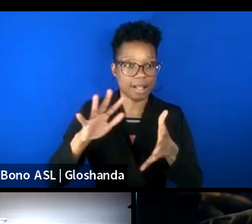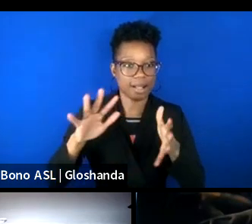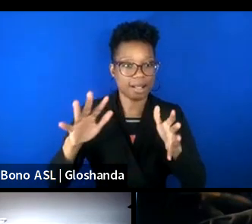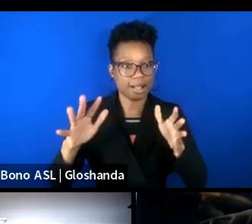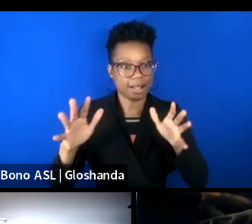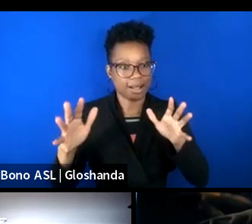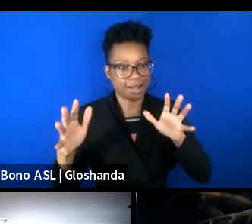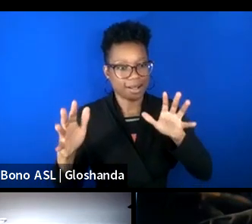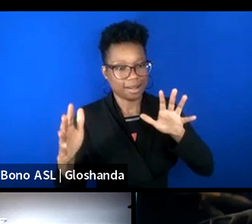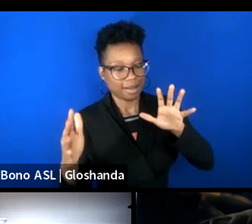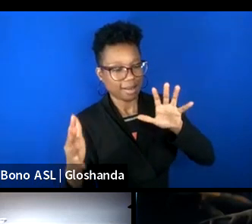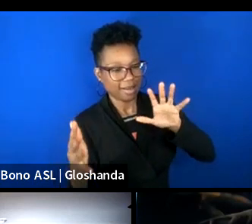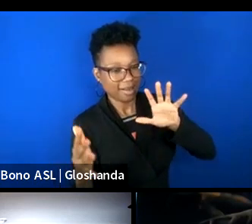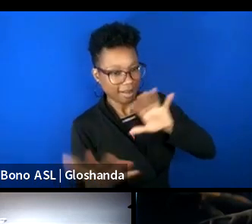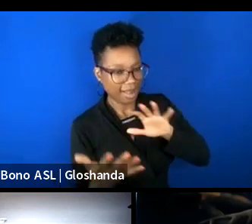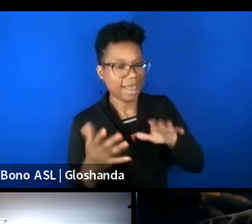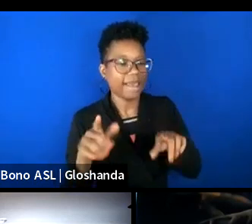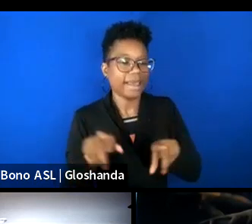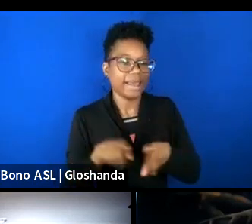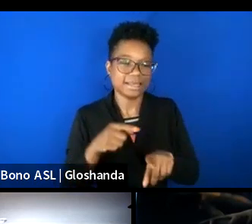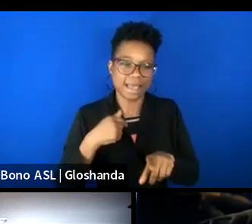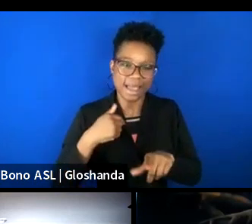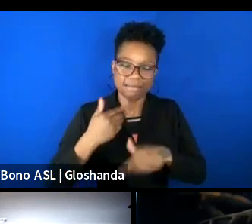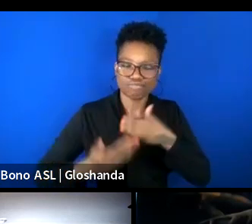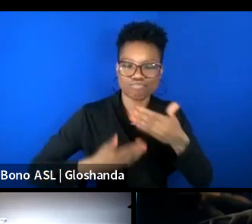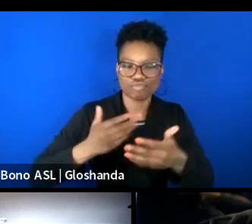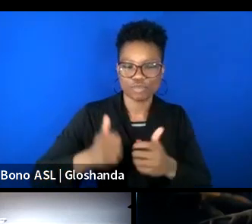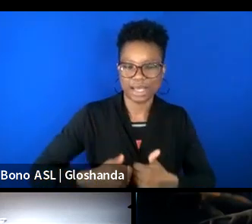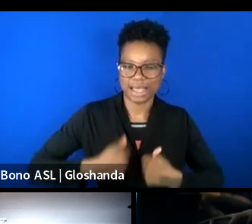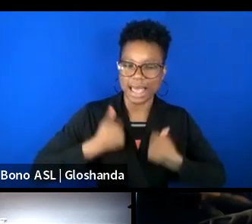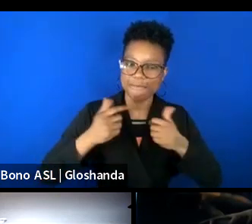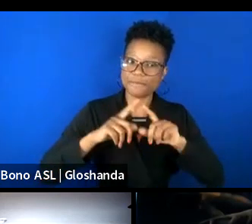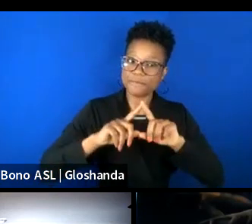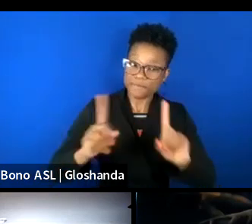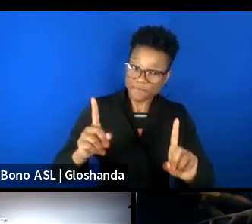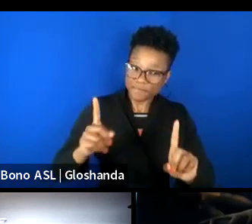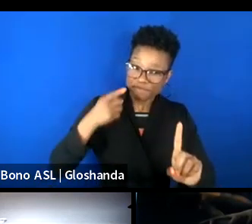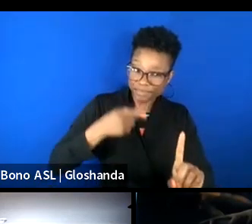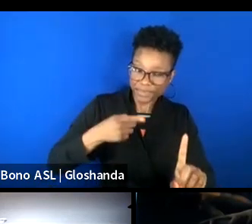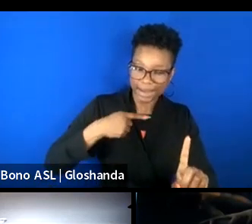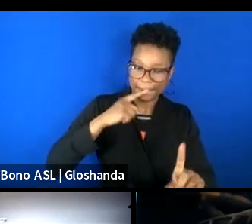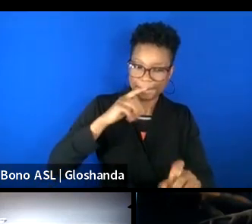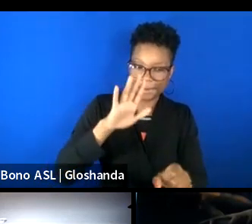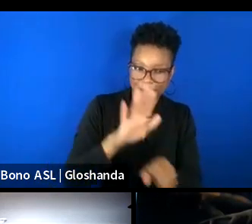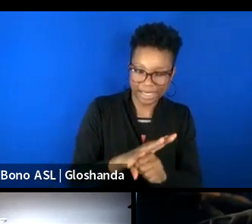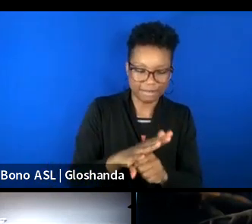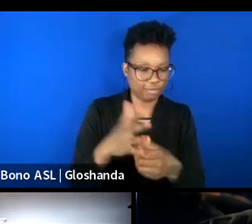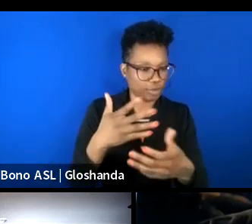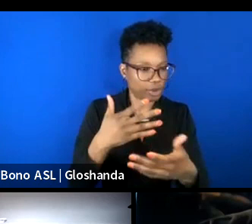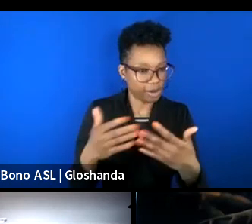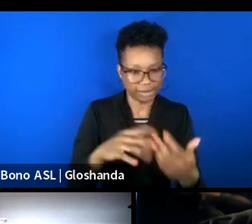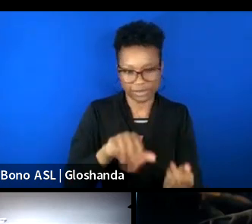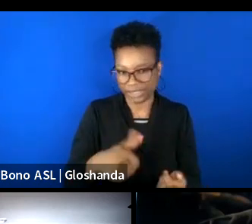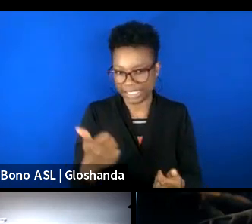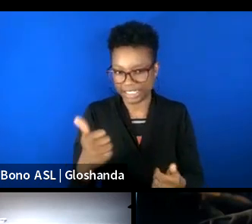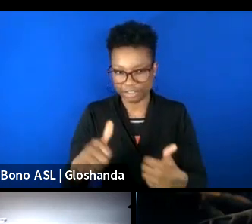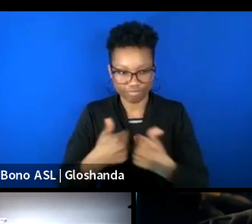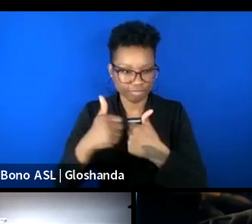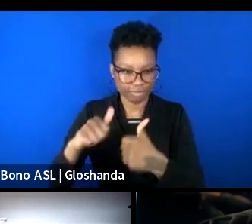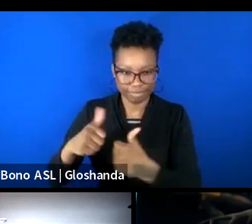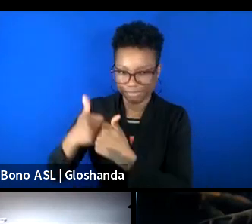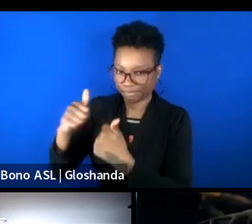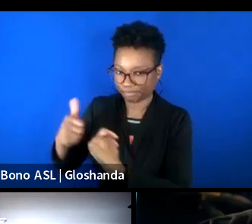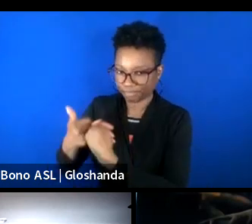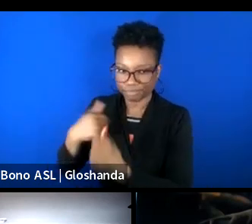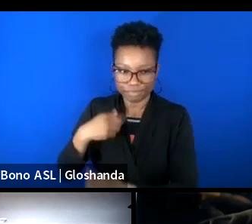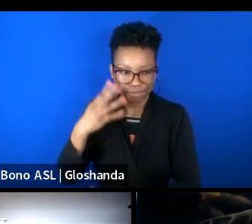And but it's something that I'm committed to despite whatever challenges there are. And I've learned a